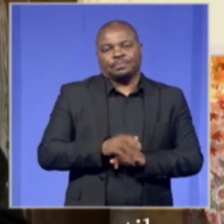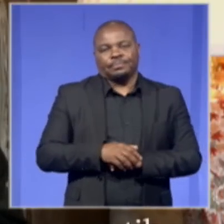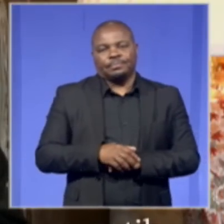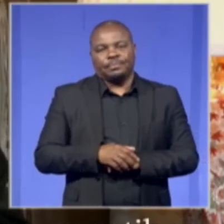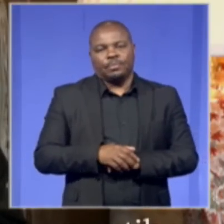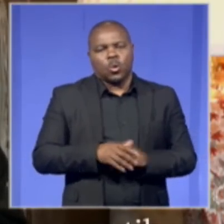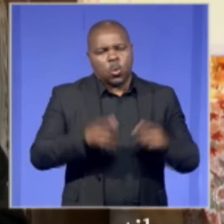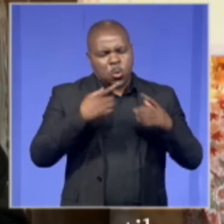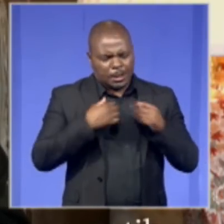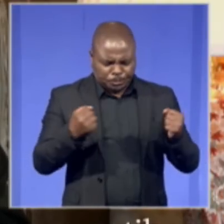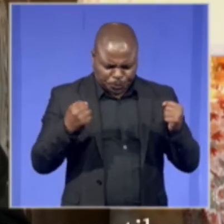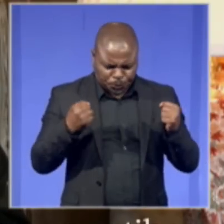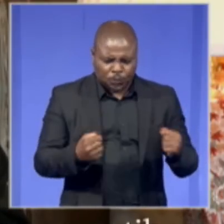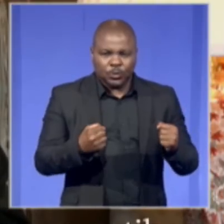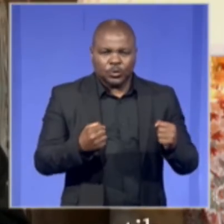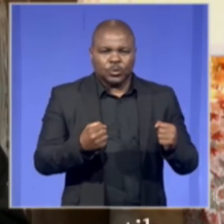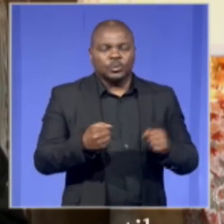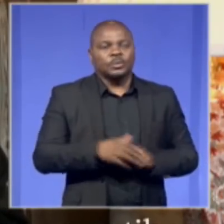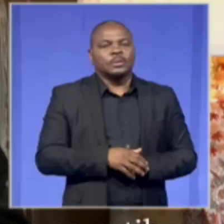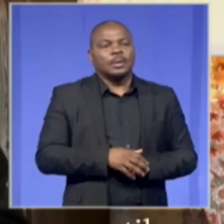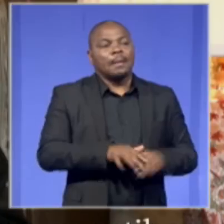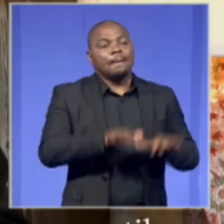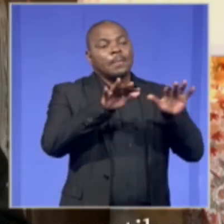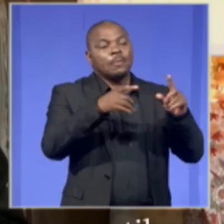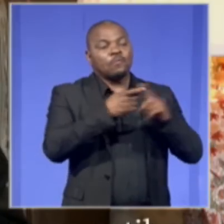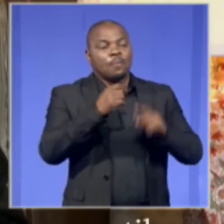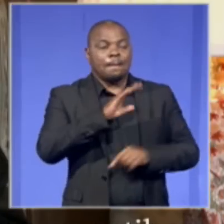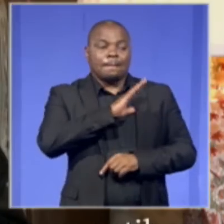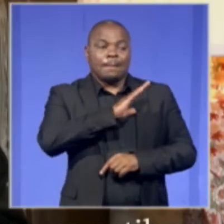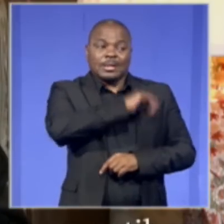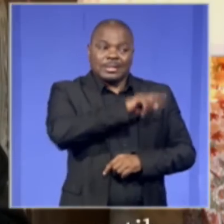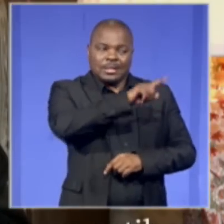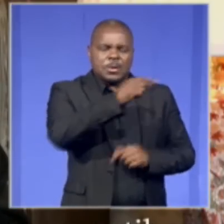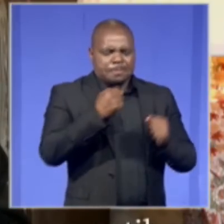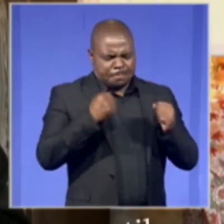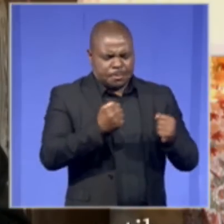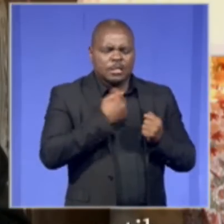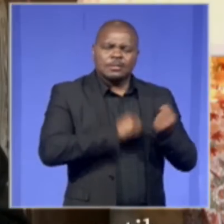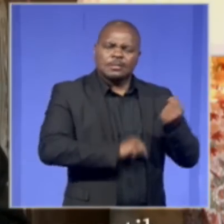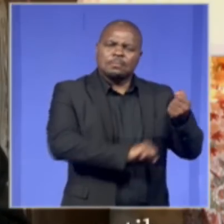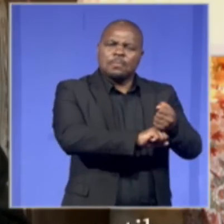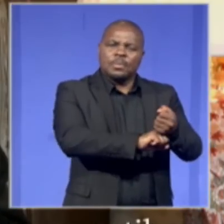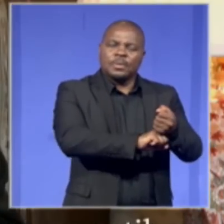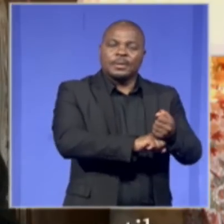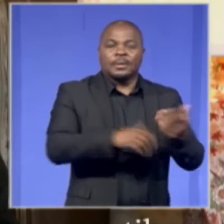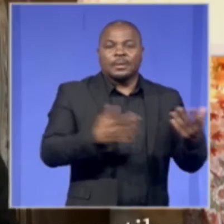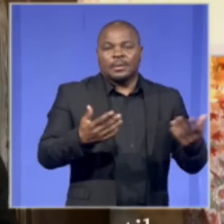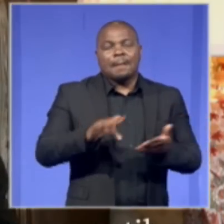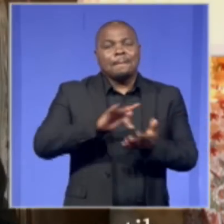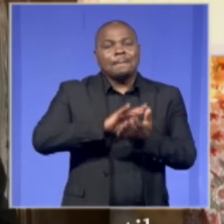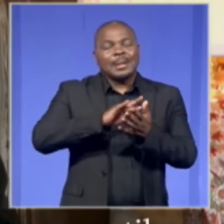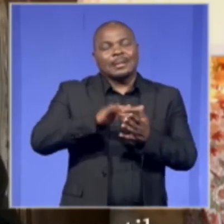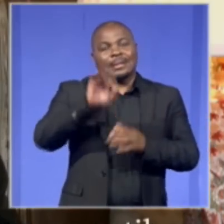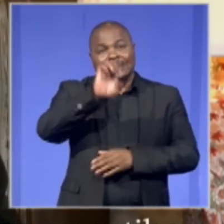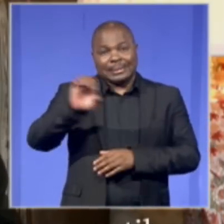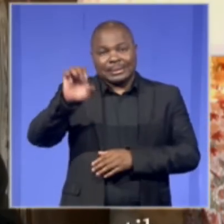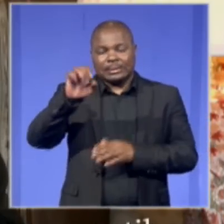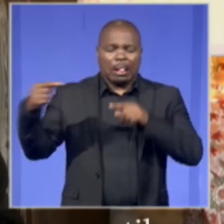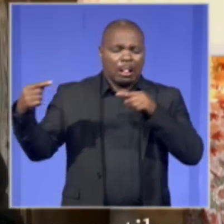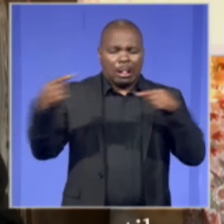in our support for the struggle of the people of Palestine. as the conflict in the Middle East